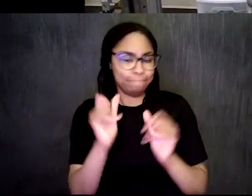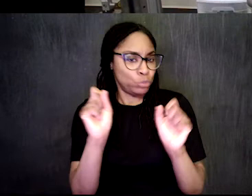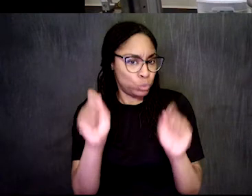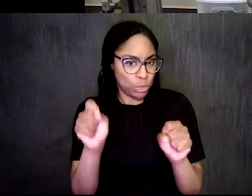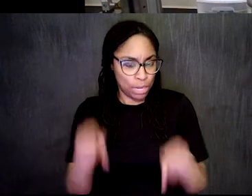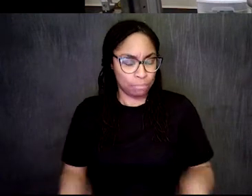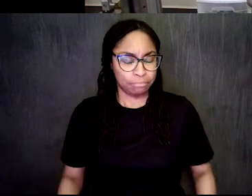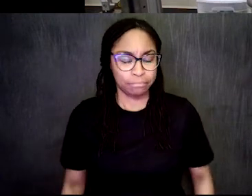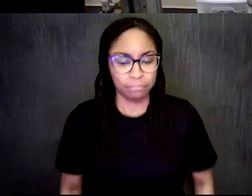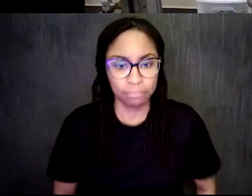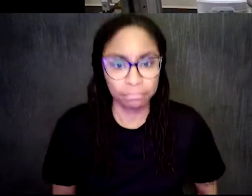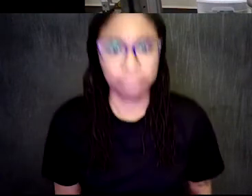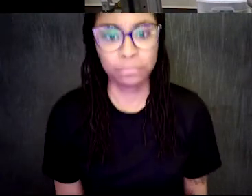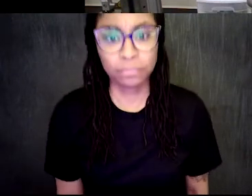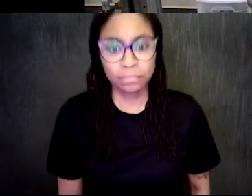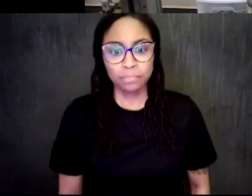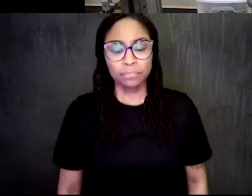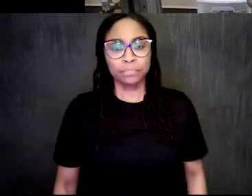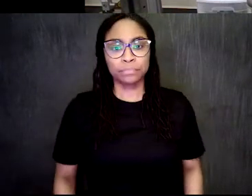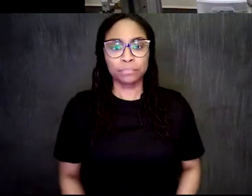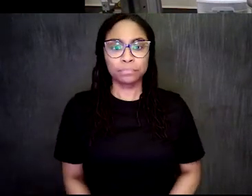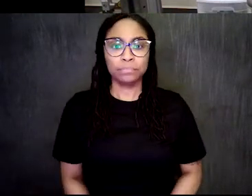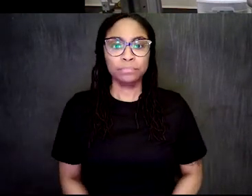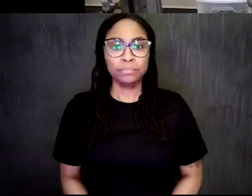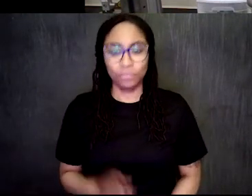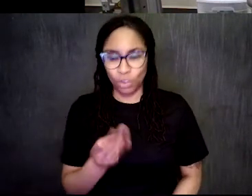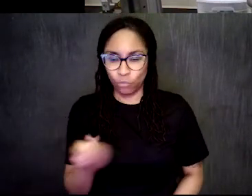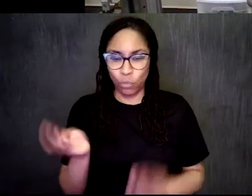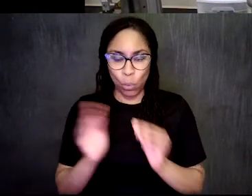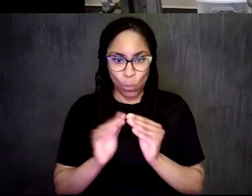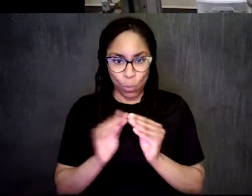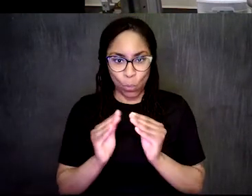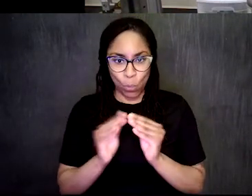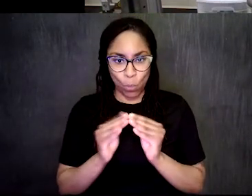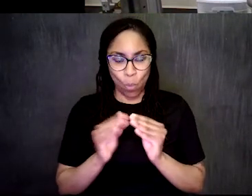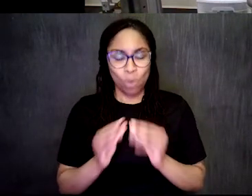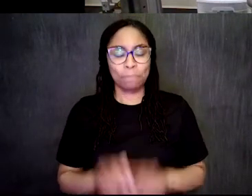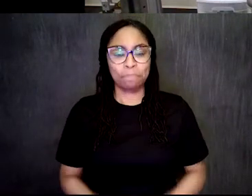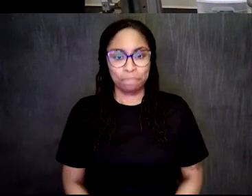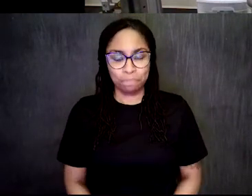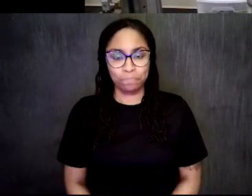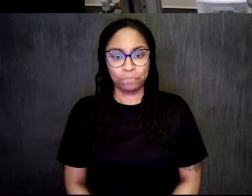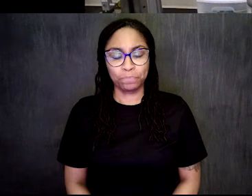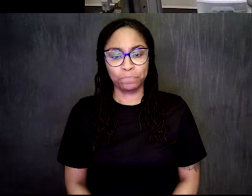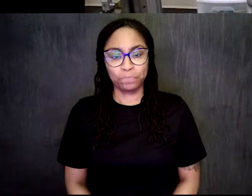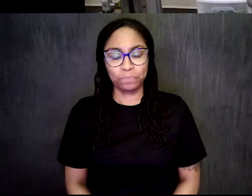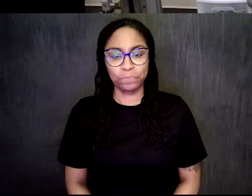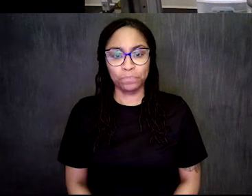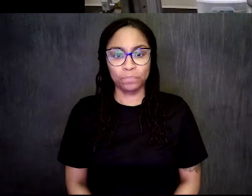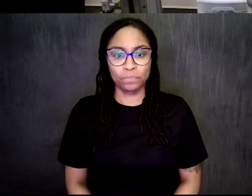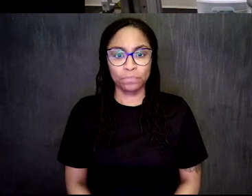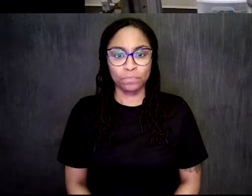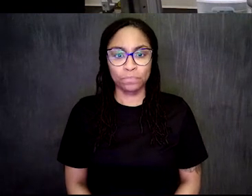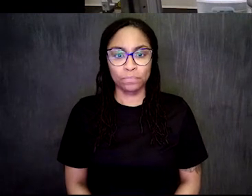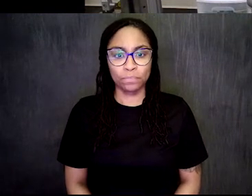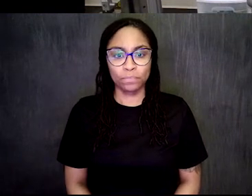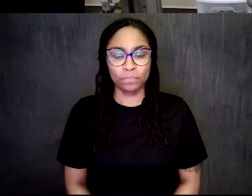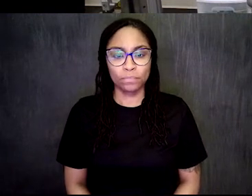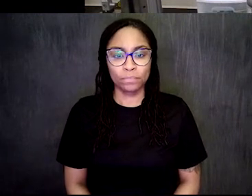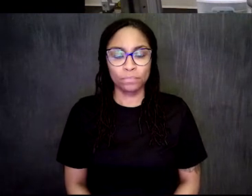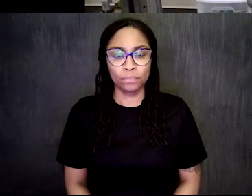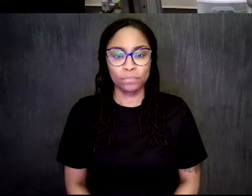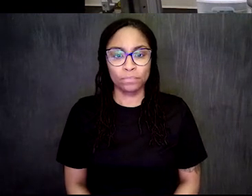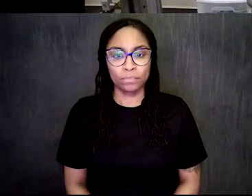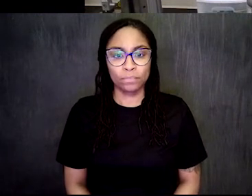Down. Press the low mat. 7. Here we go. A few more. Tilt them forwards. Pick the low back up.